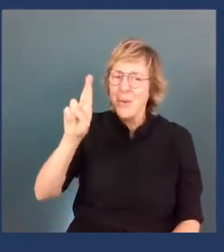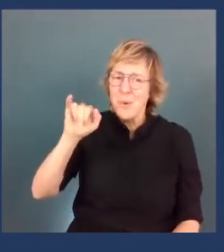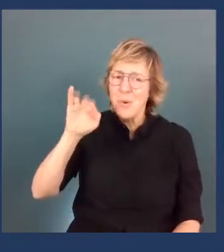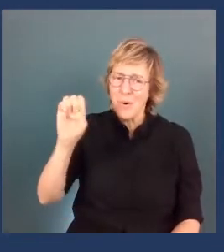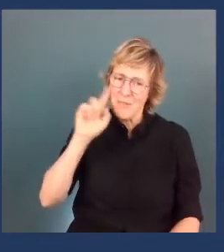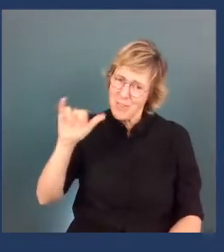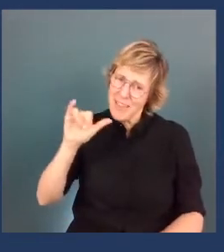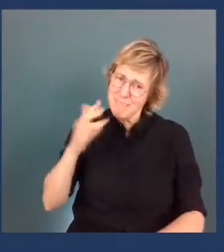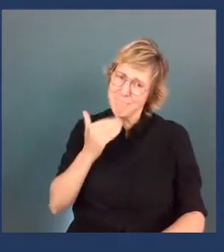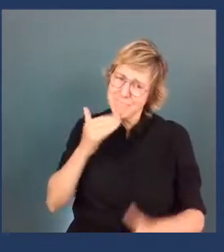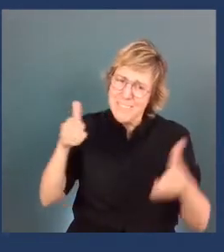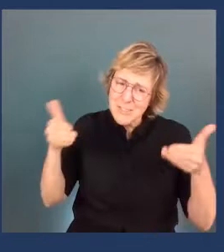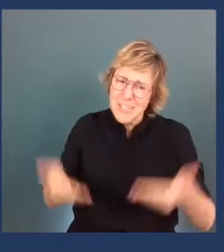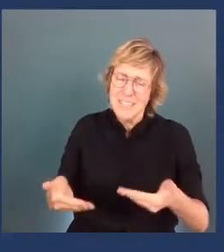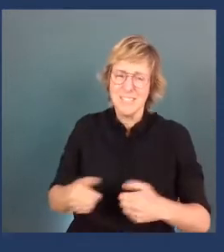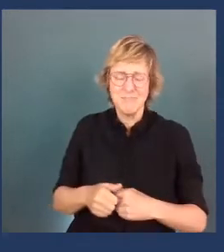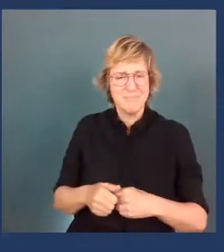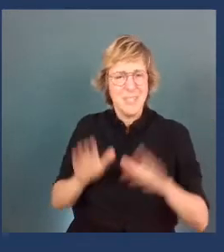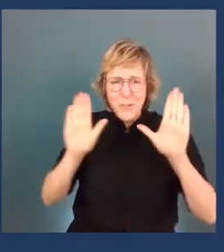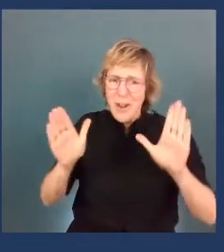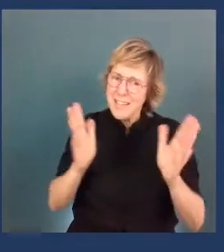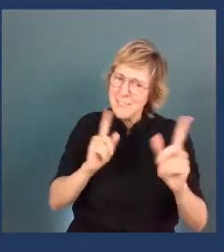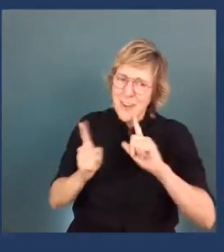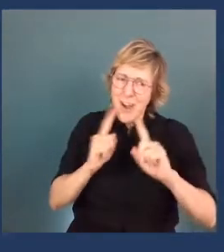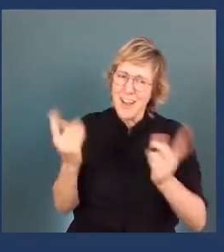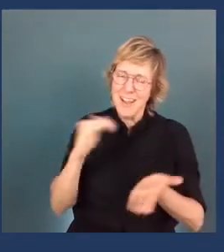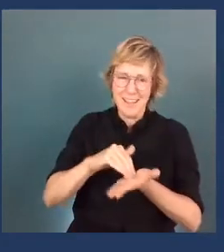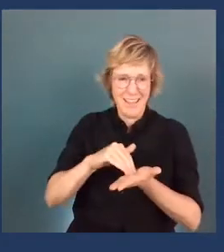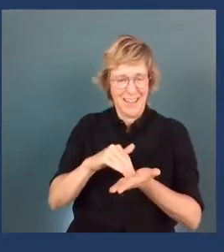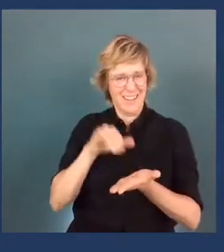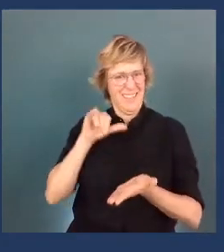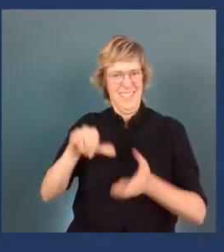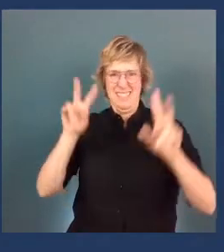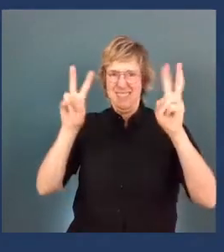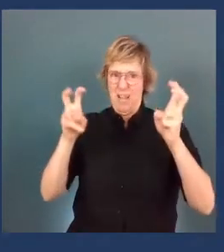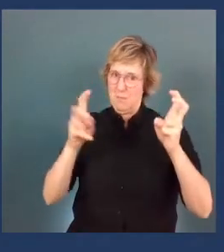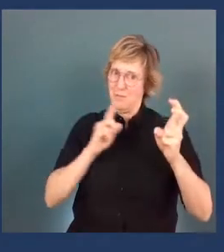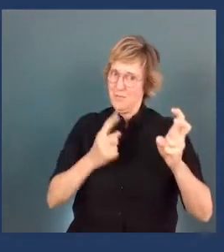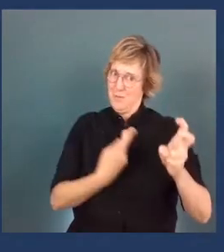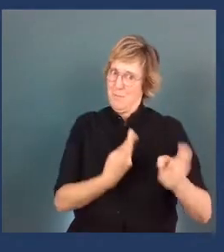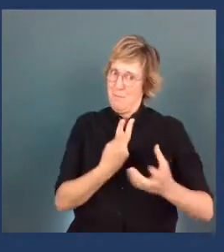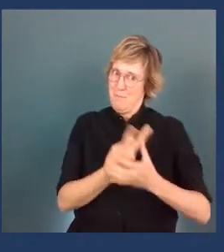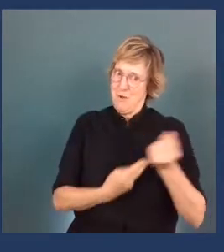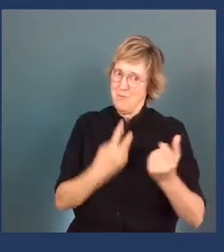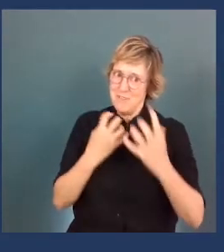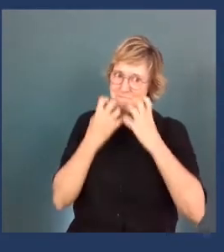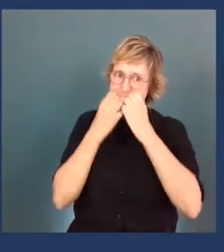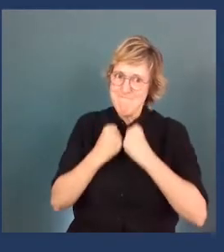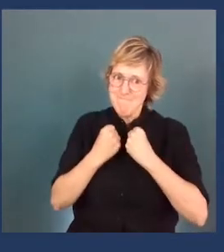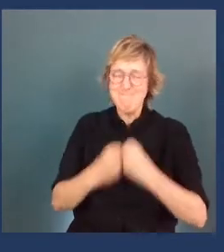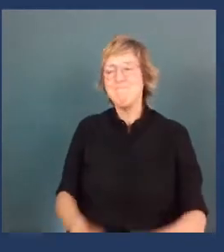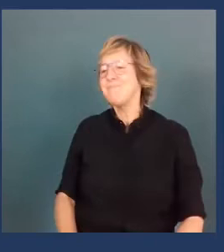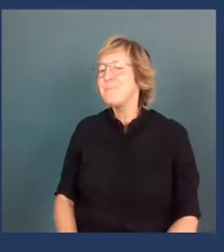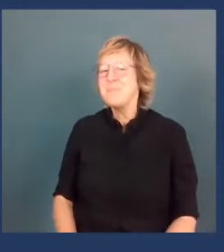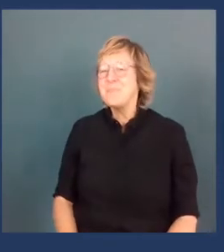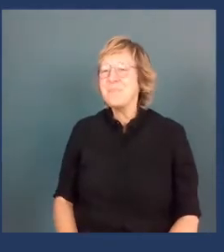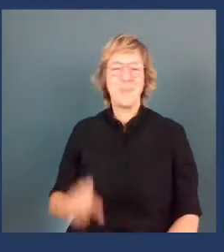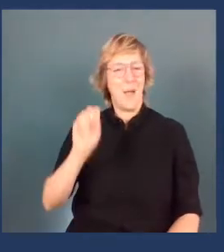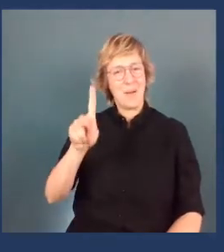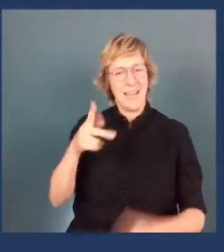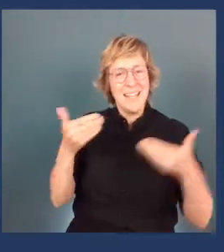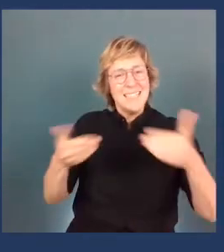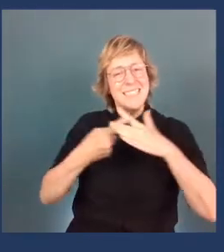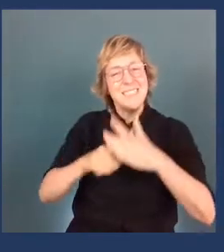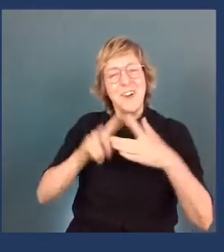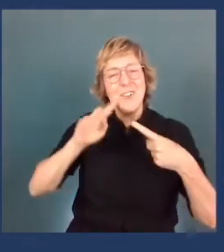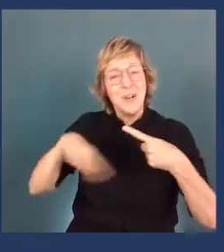gracious introduction. It's great to speak to you again on a topic that we're both so passionate about. Okay, so let's get started